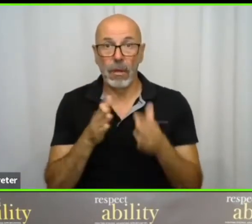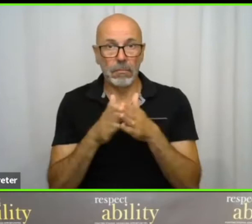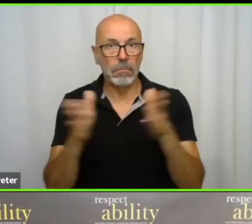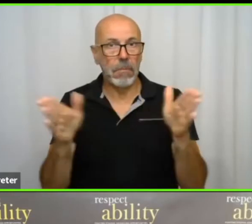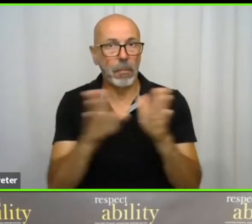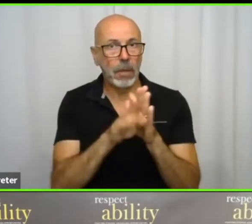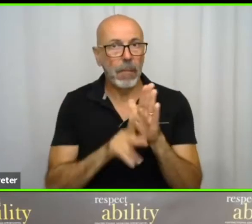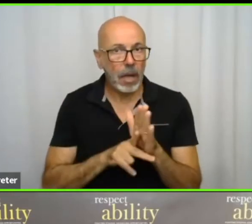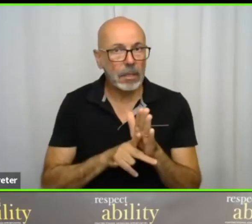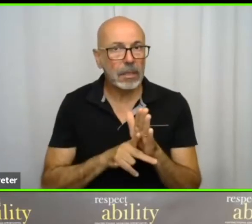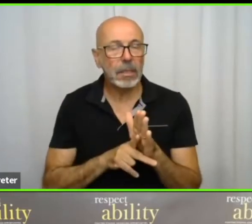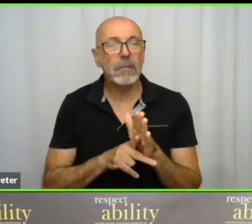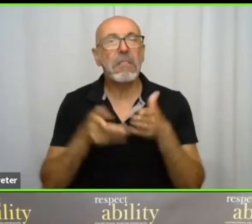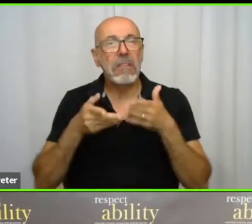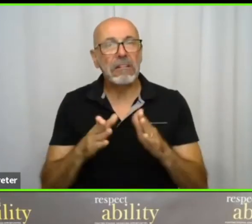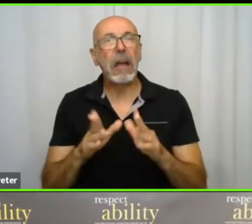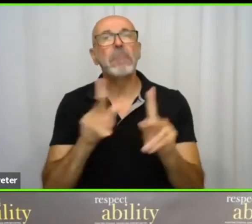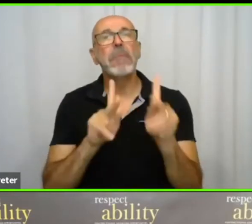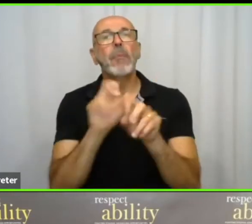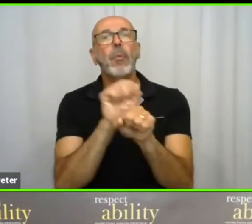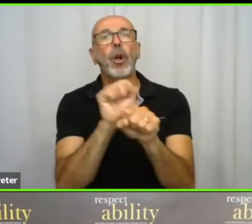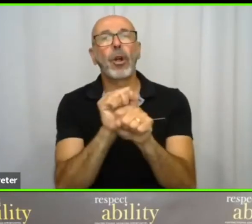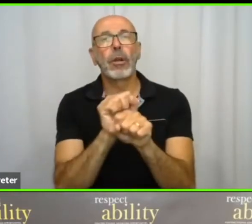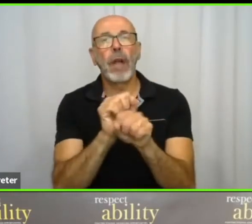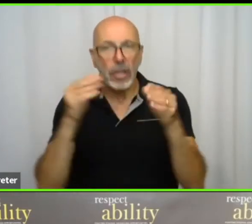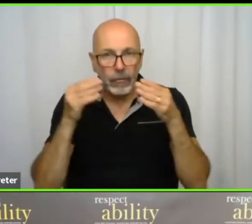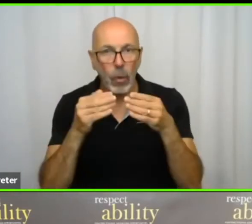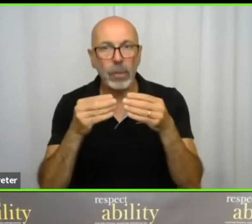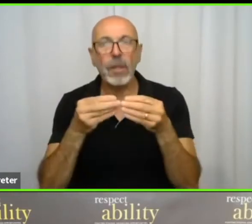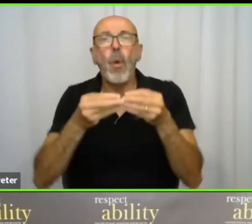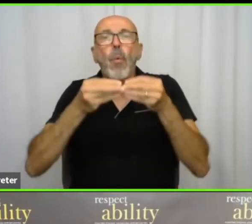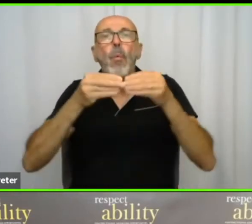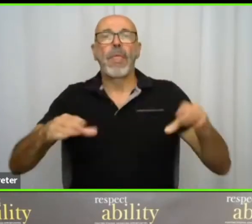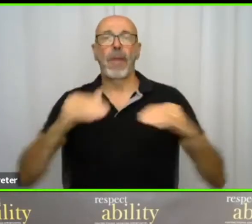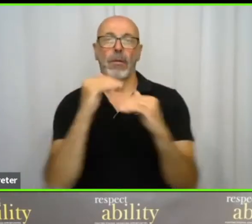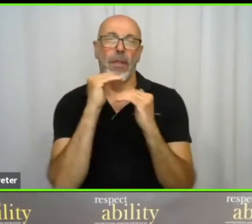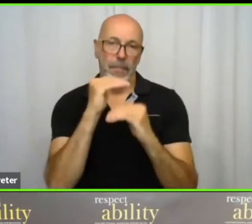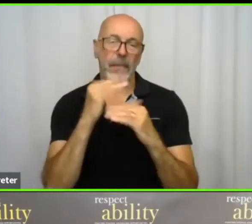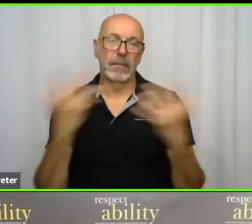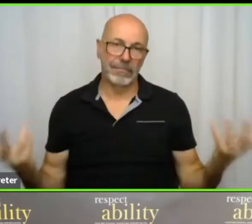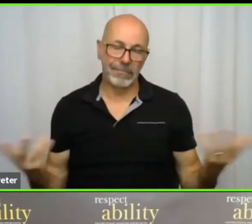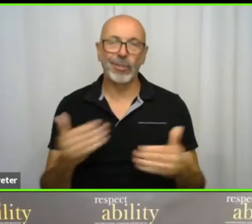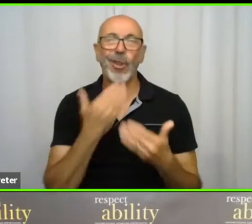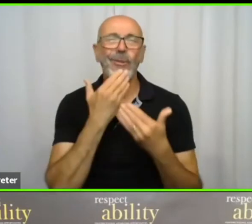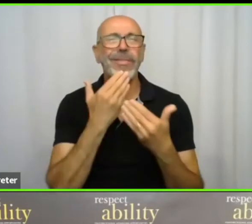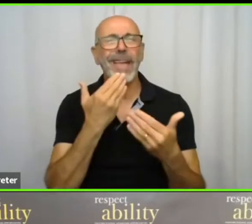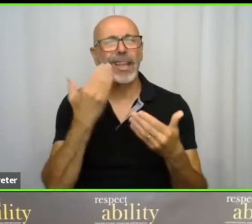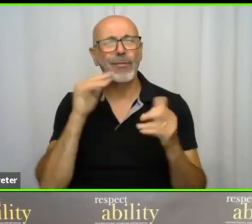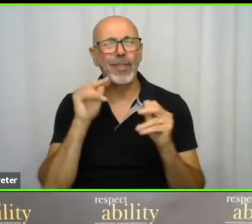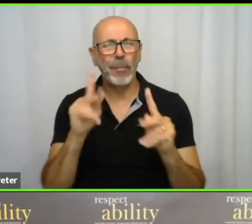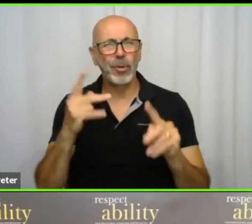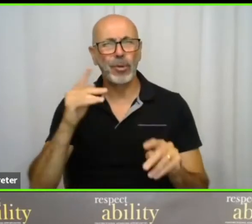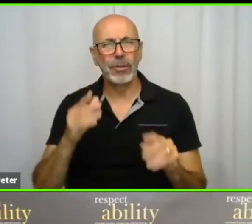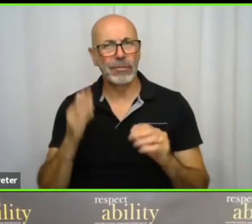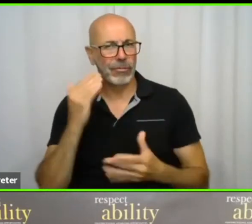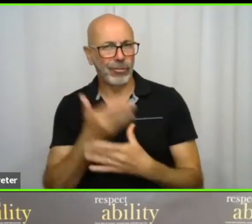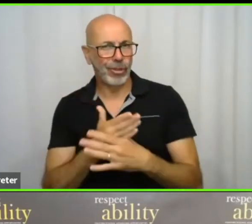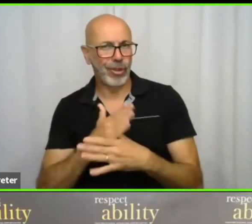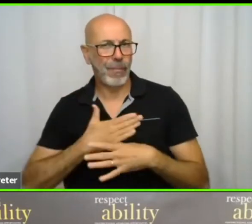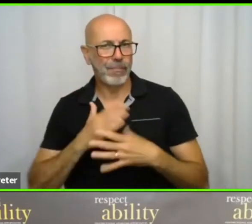workers work and to focus without limits. So I'm thank you for the opportunity to share my story here